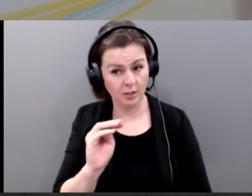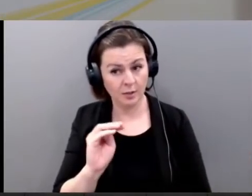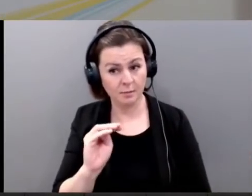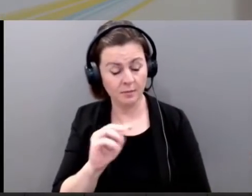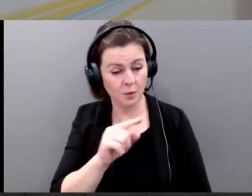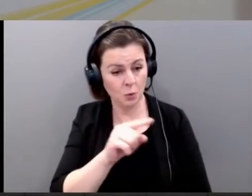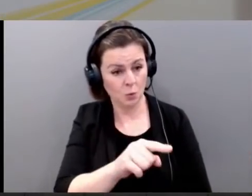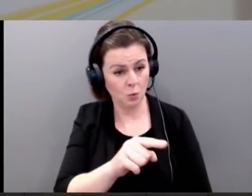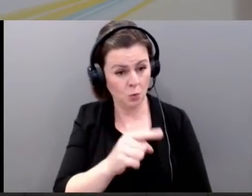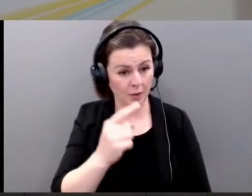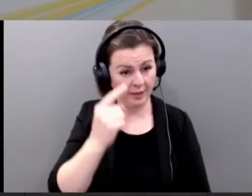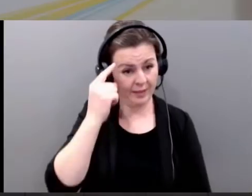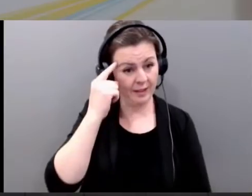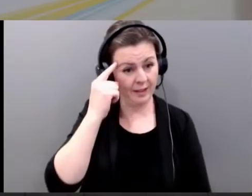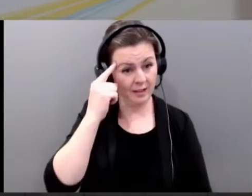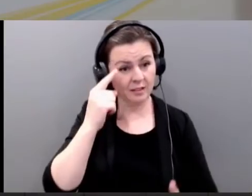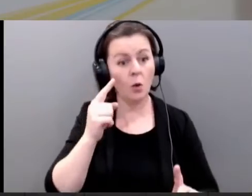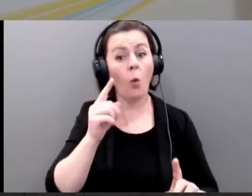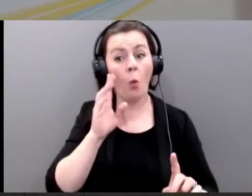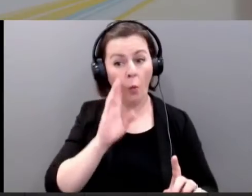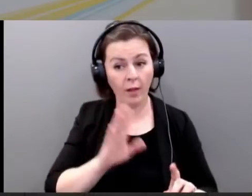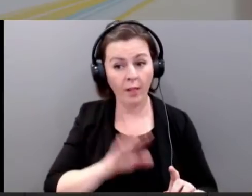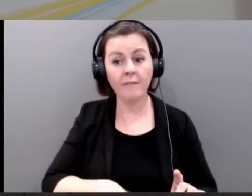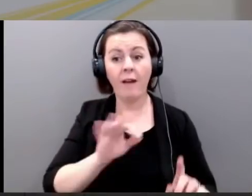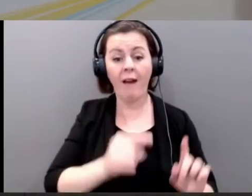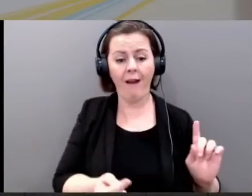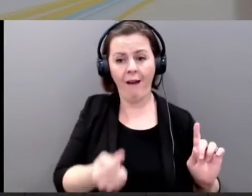stage that source will be identified.